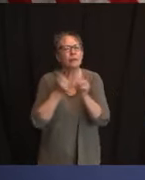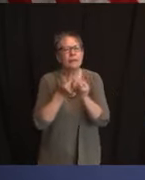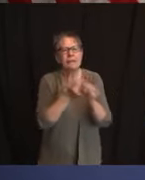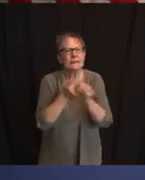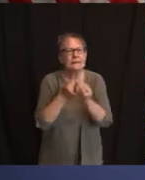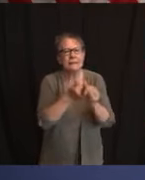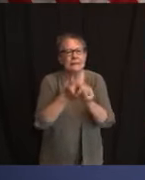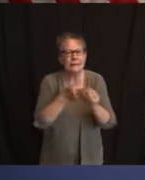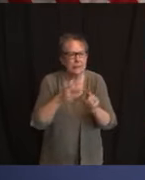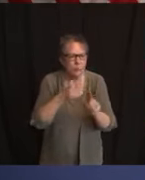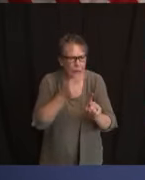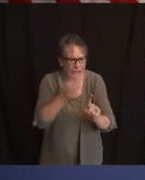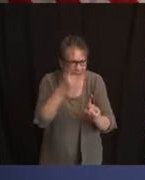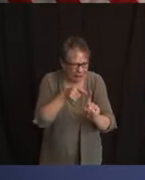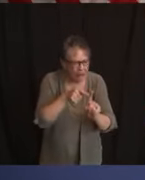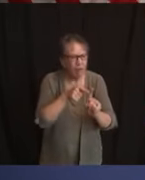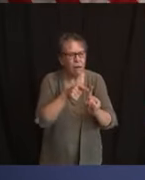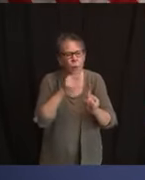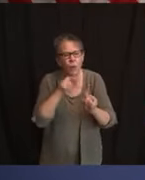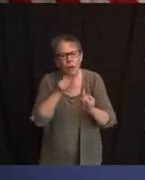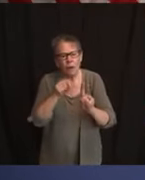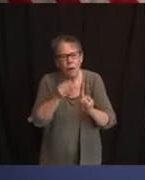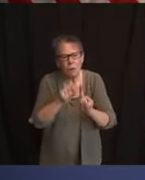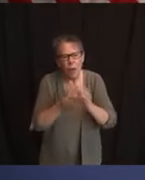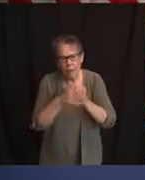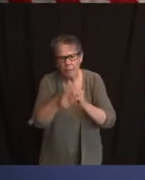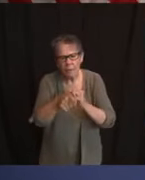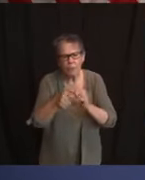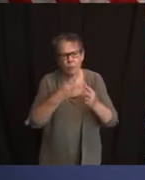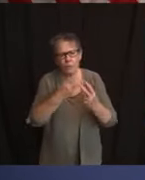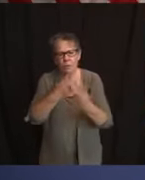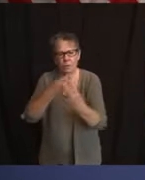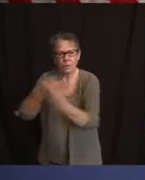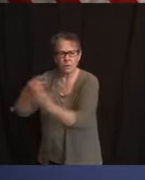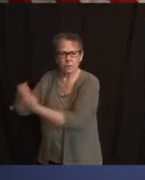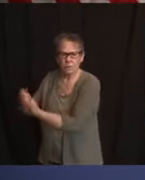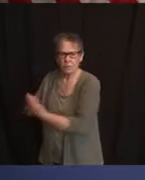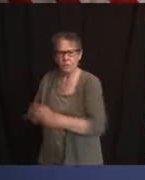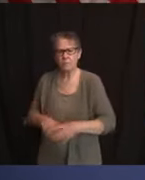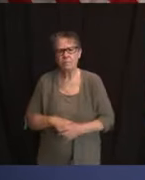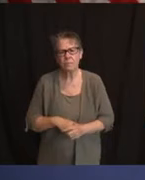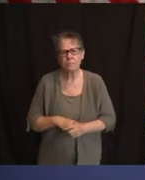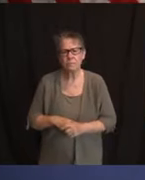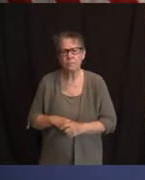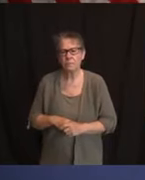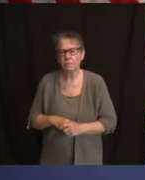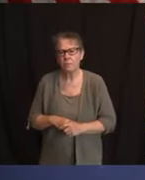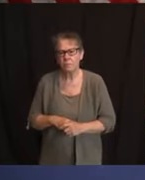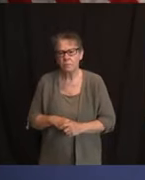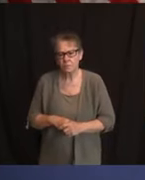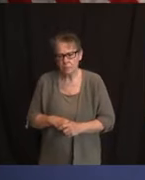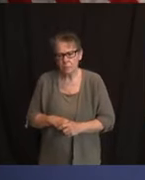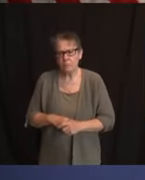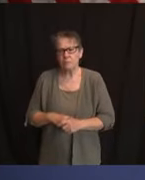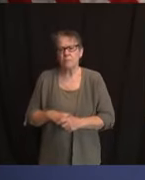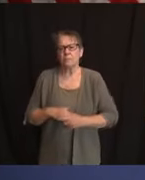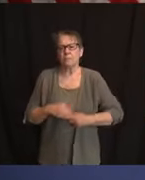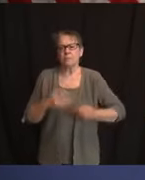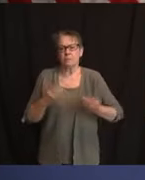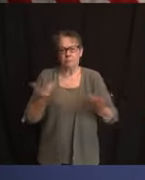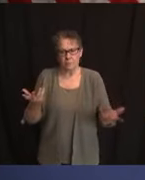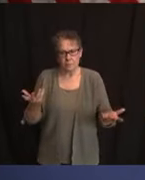there's an architecture in place that gives me confidence. And I mentioned I'm not going to marry myself to a day, but I would hope